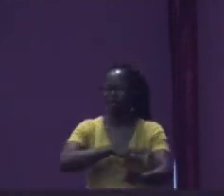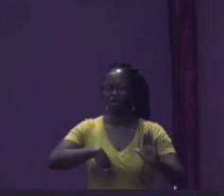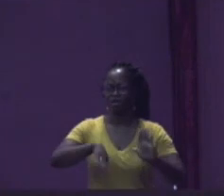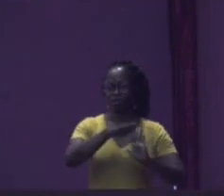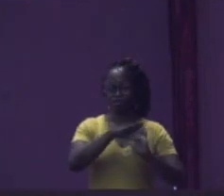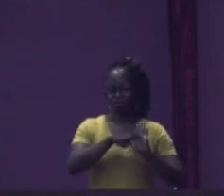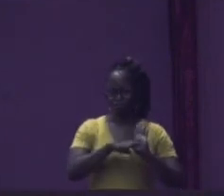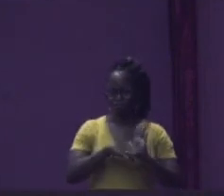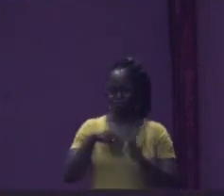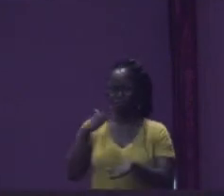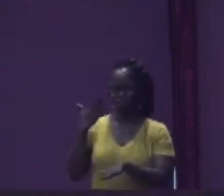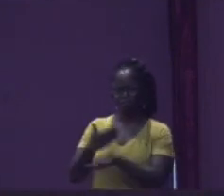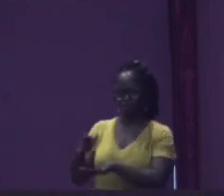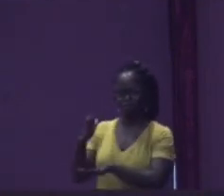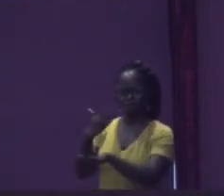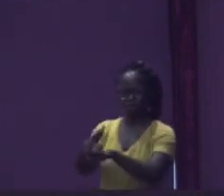midwives.